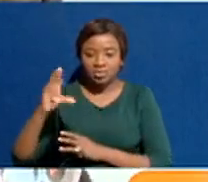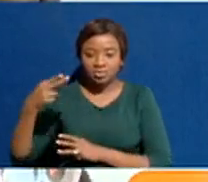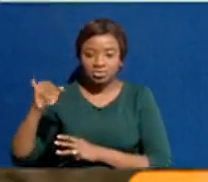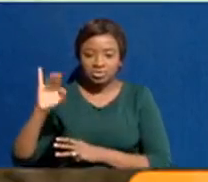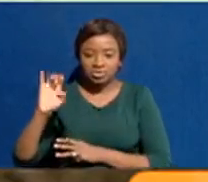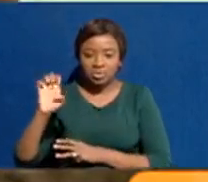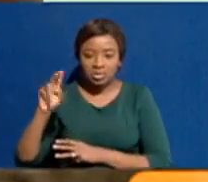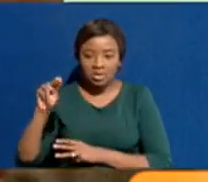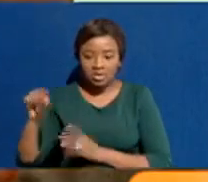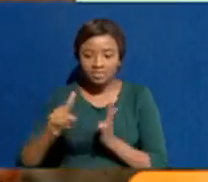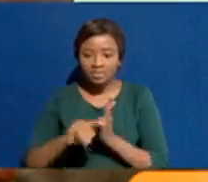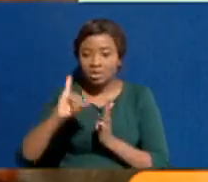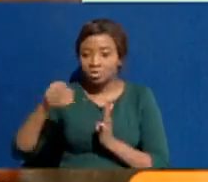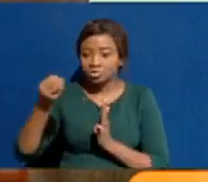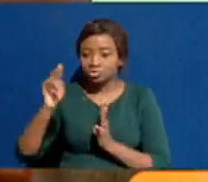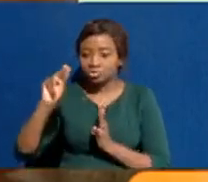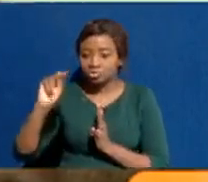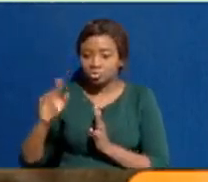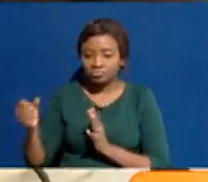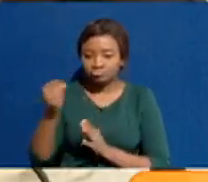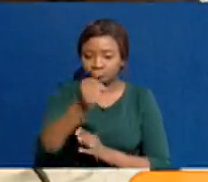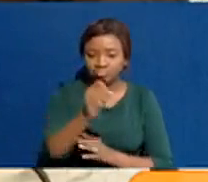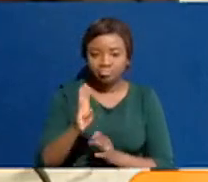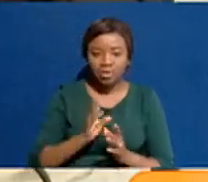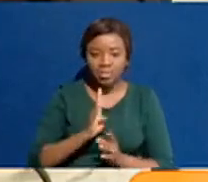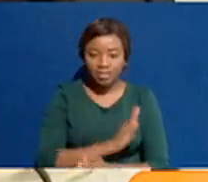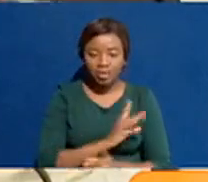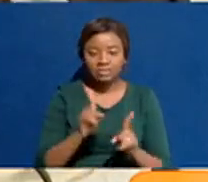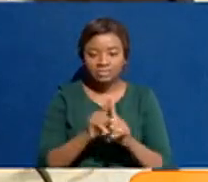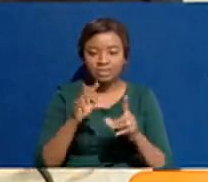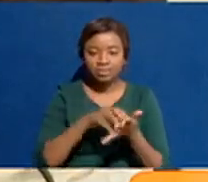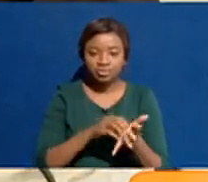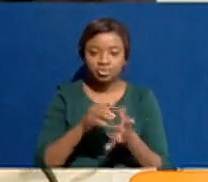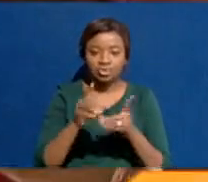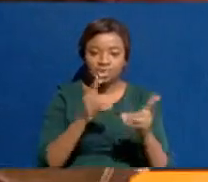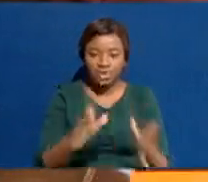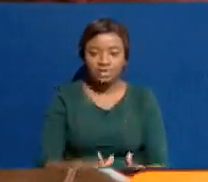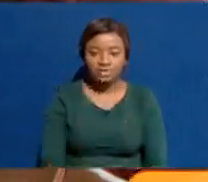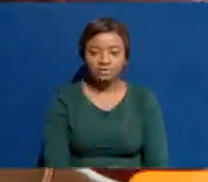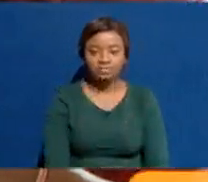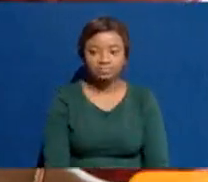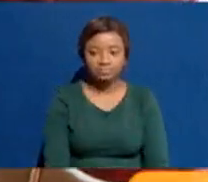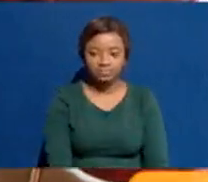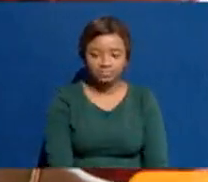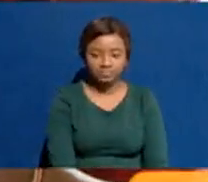Kilonzo has also been re-elected into the board as a director. Chair, information sharing